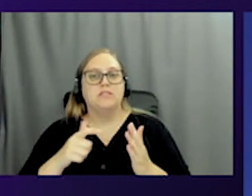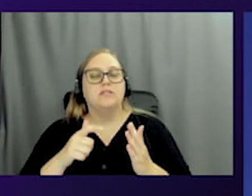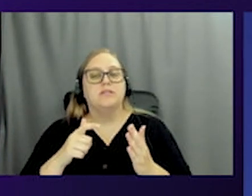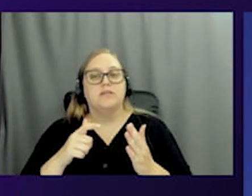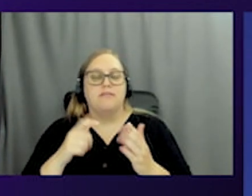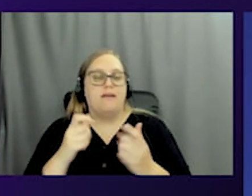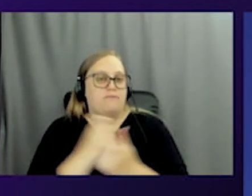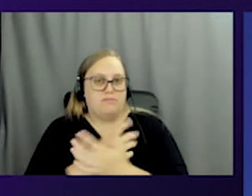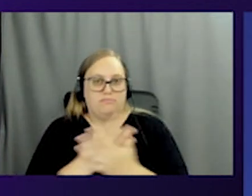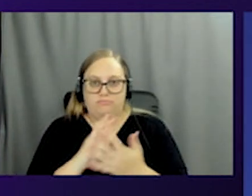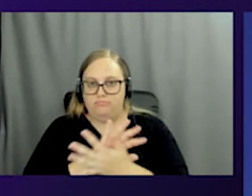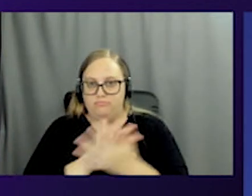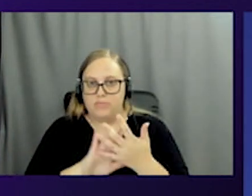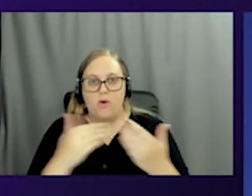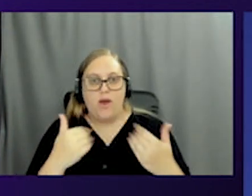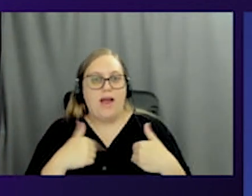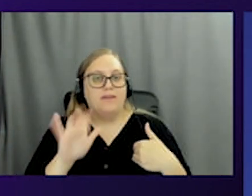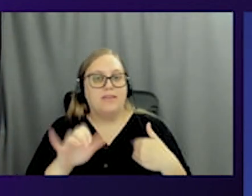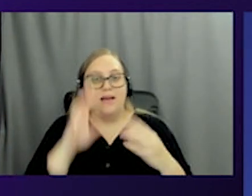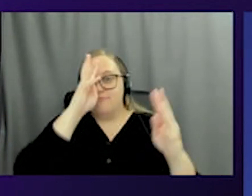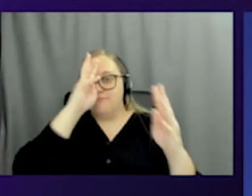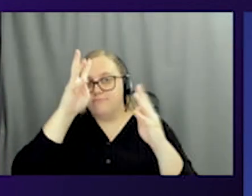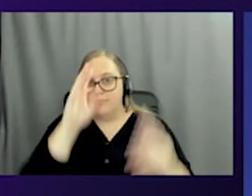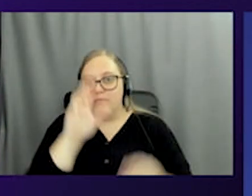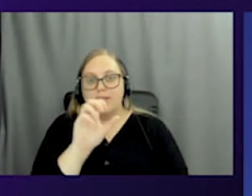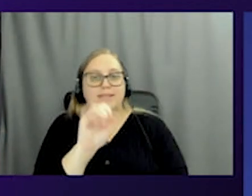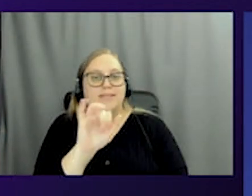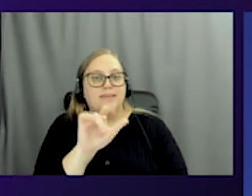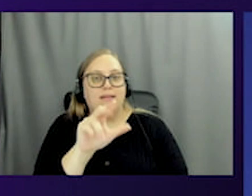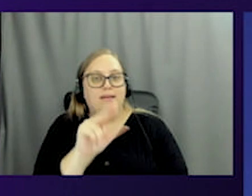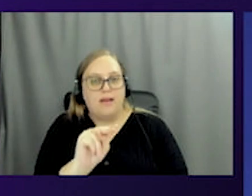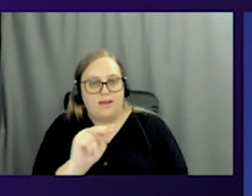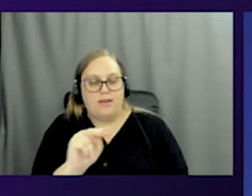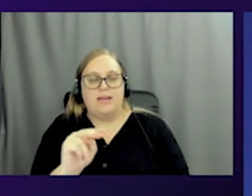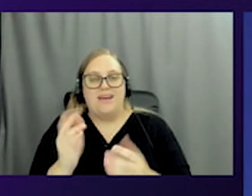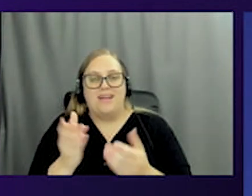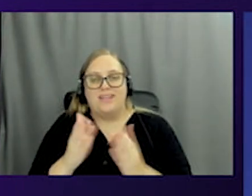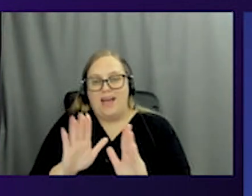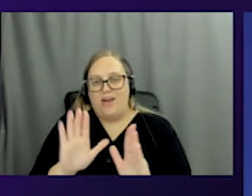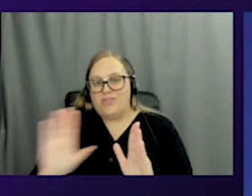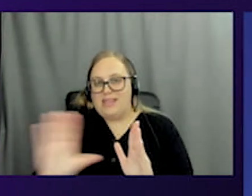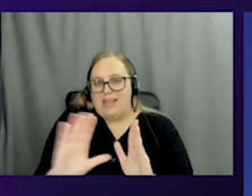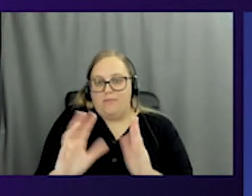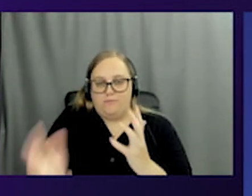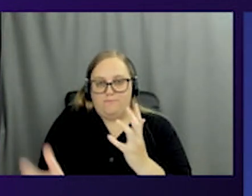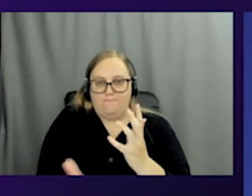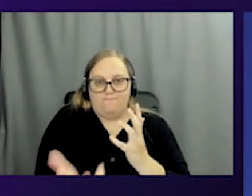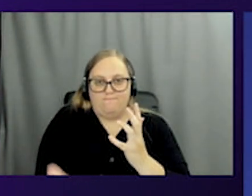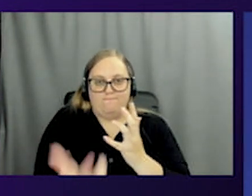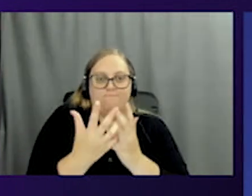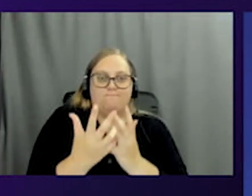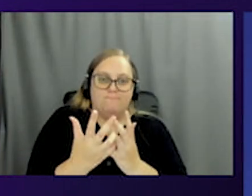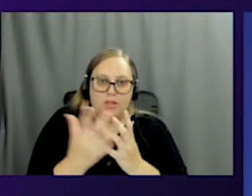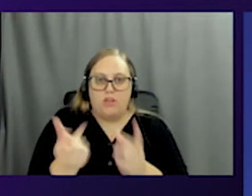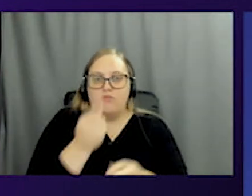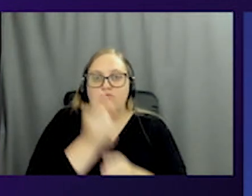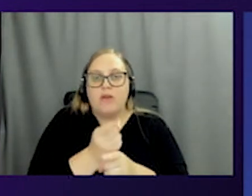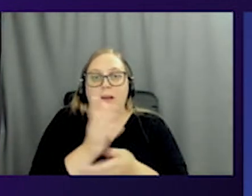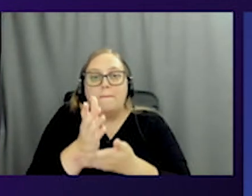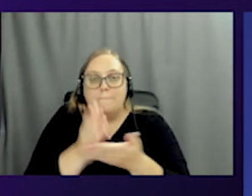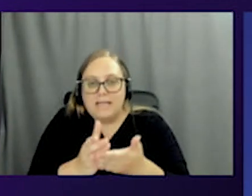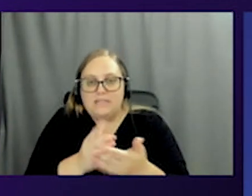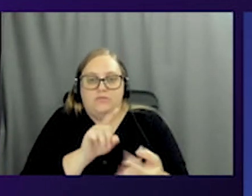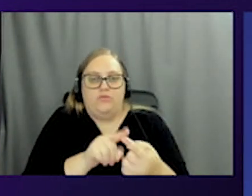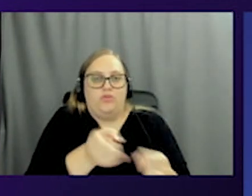having innovative silicon lets them fit the right piece of that application onto the right innovative